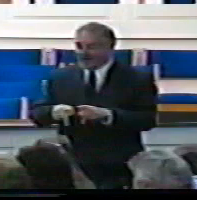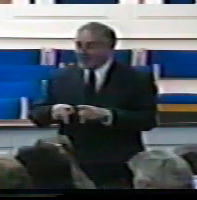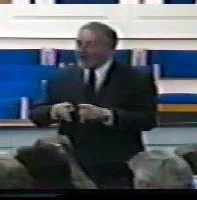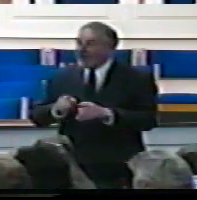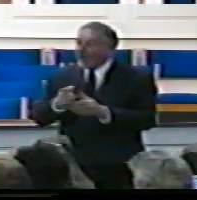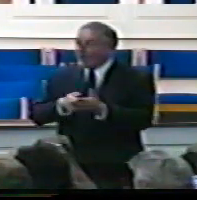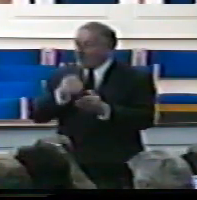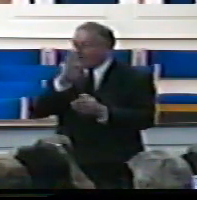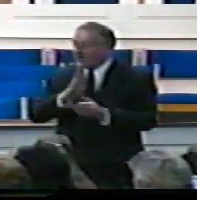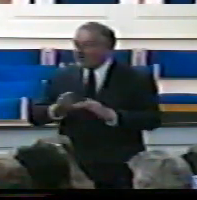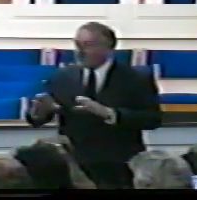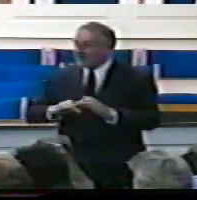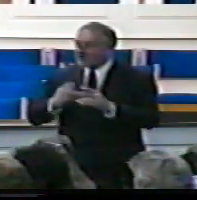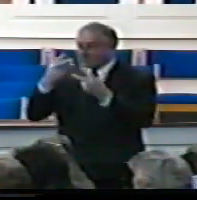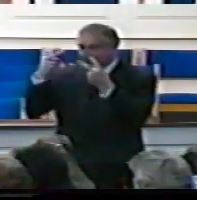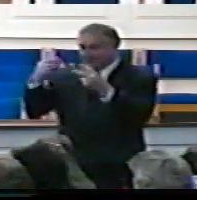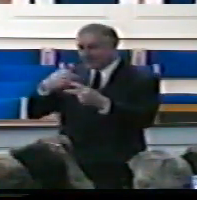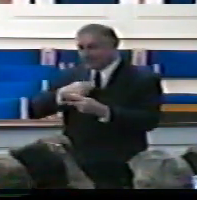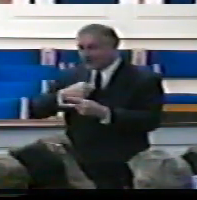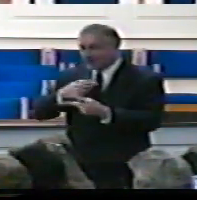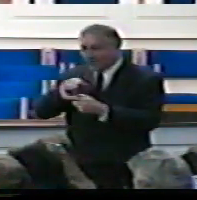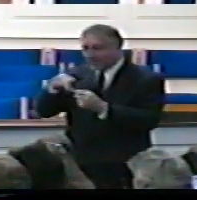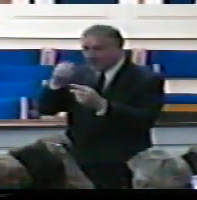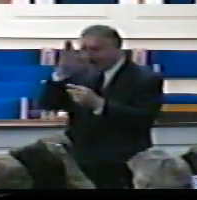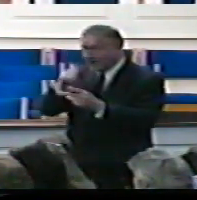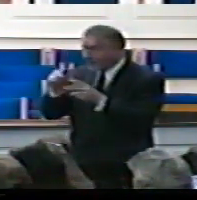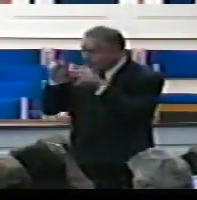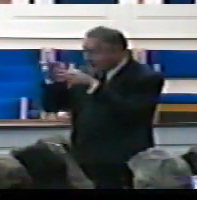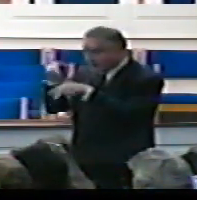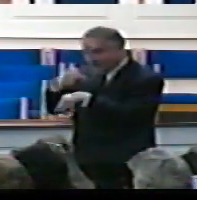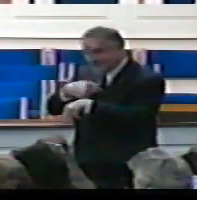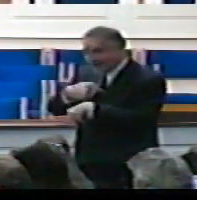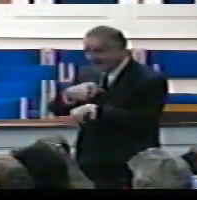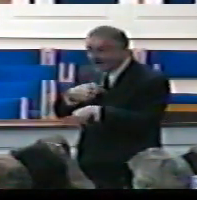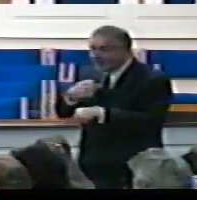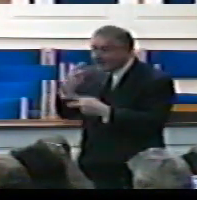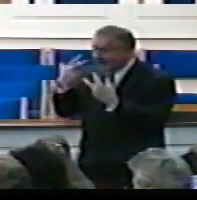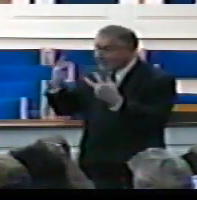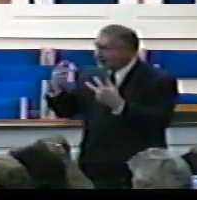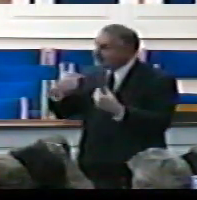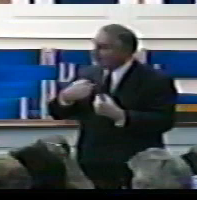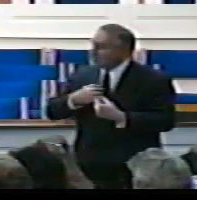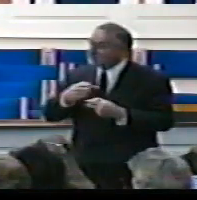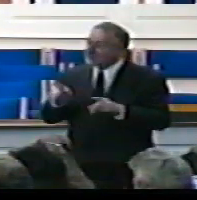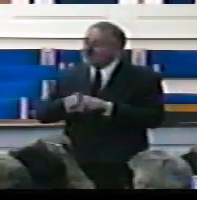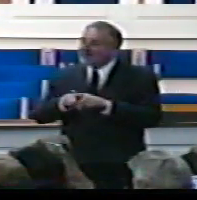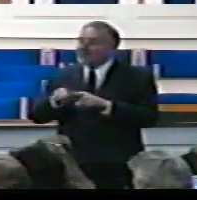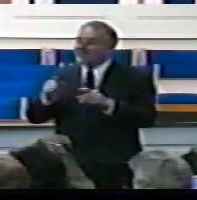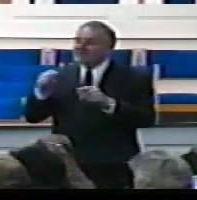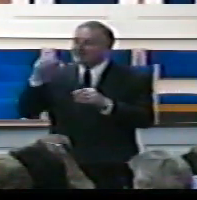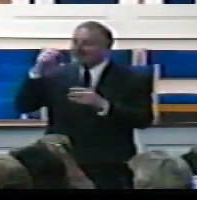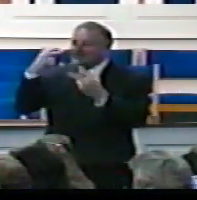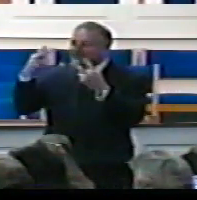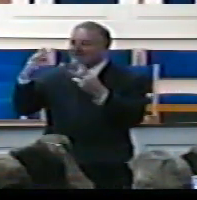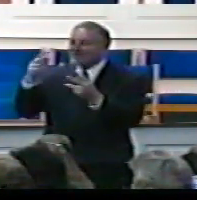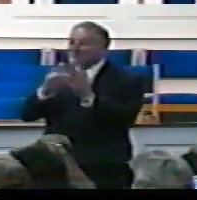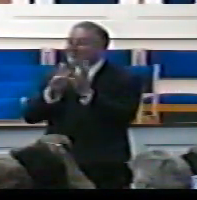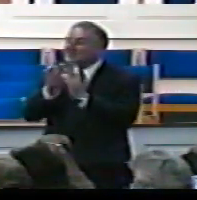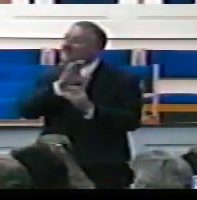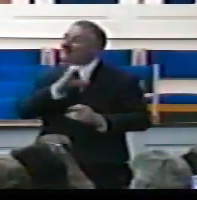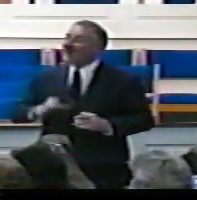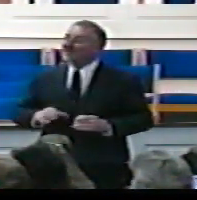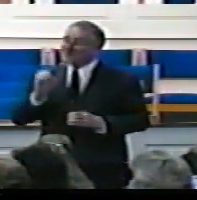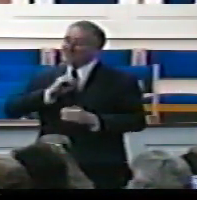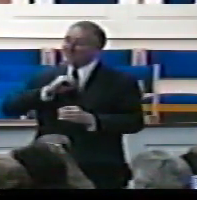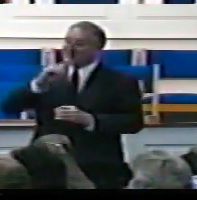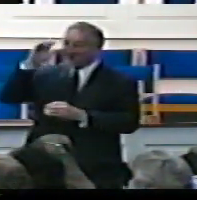God does, he sees me, when he looks at me, and thank God for this, he sees me as he sees his own son.